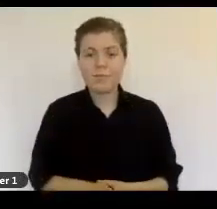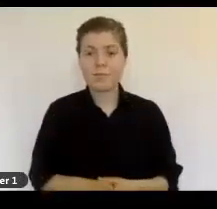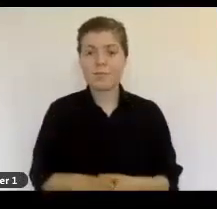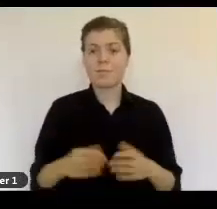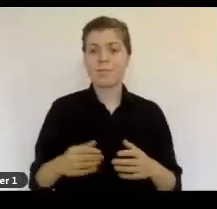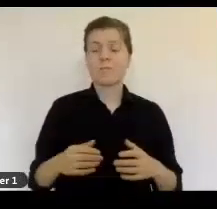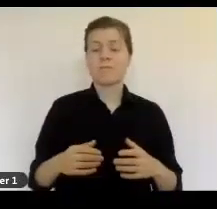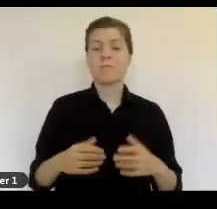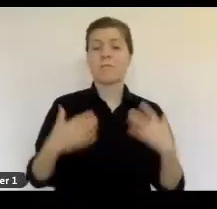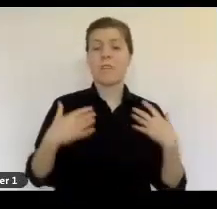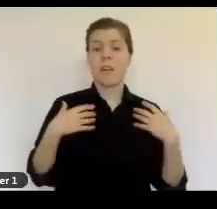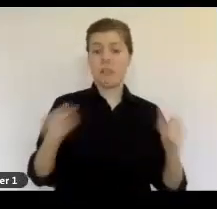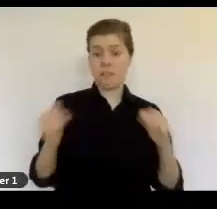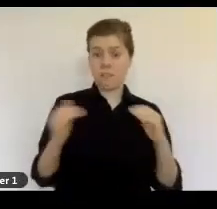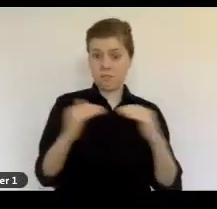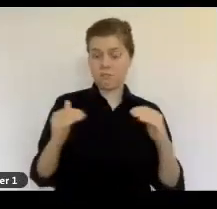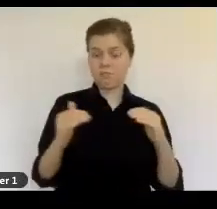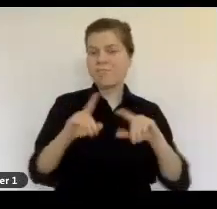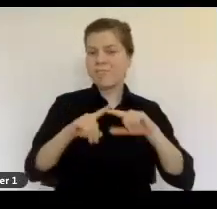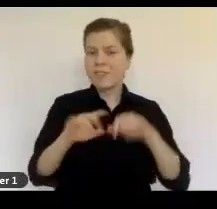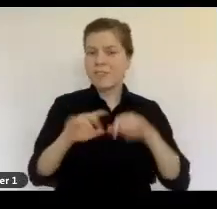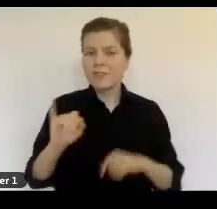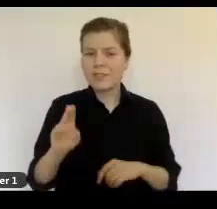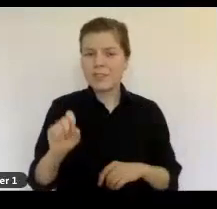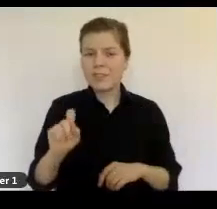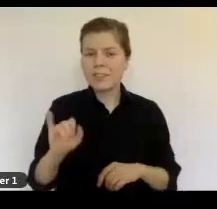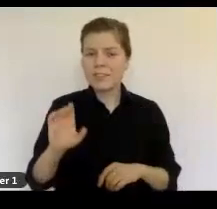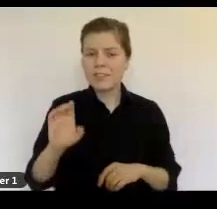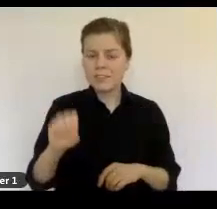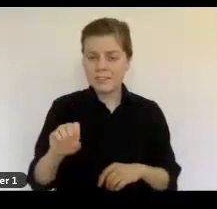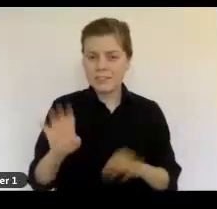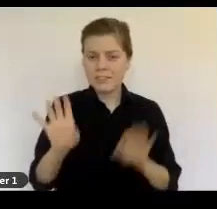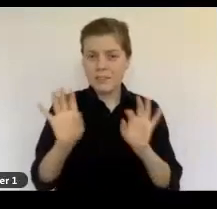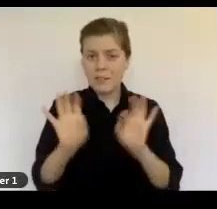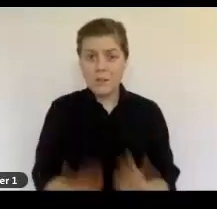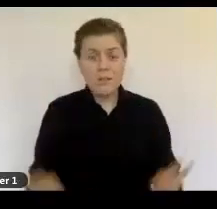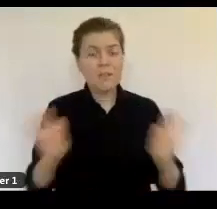the third one I want to touch on very quickly is global health.